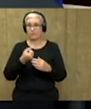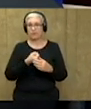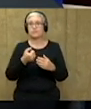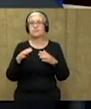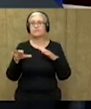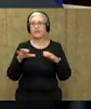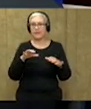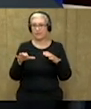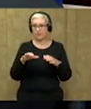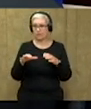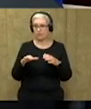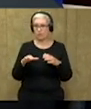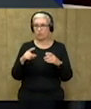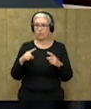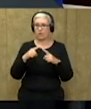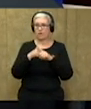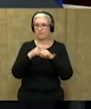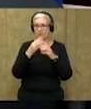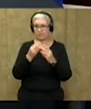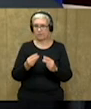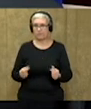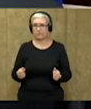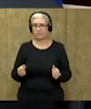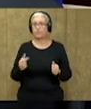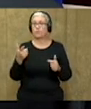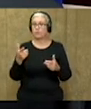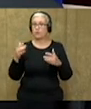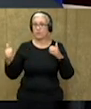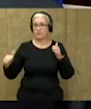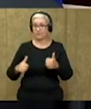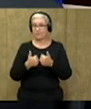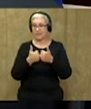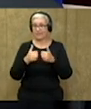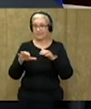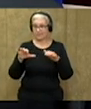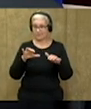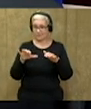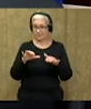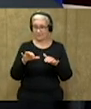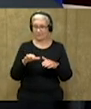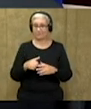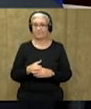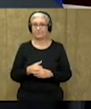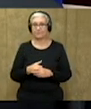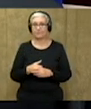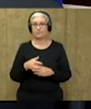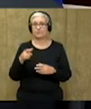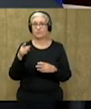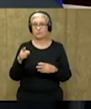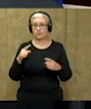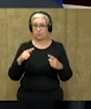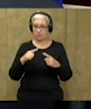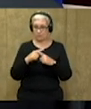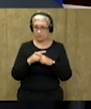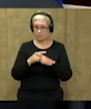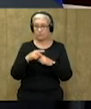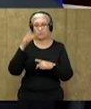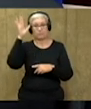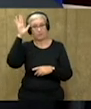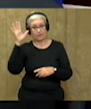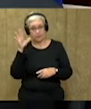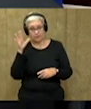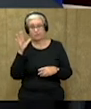resolution activities with our students, and we're going to challenge you to do some of the same things as well when you have conflicts with your parents,